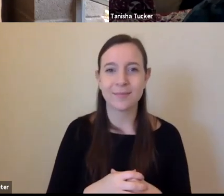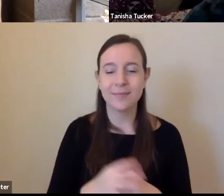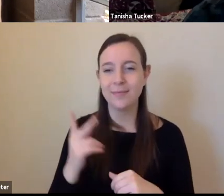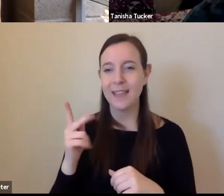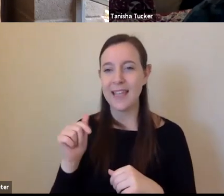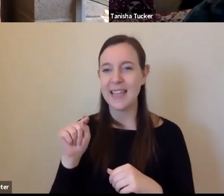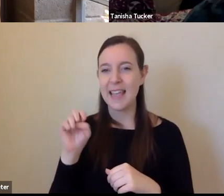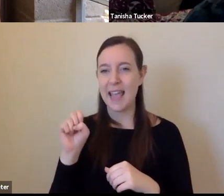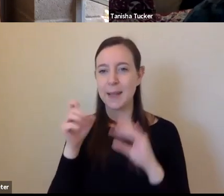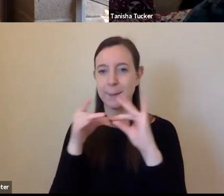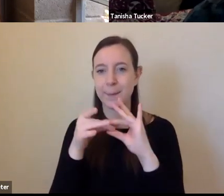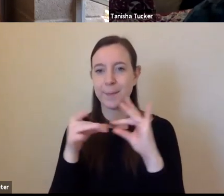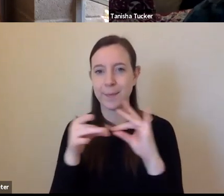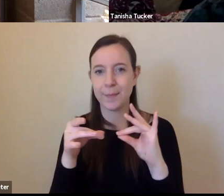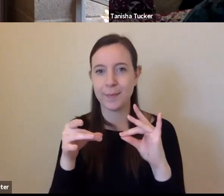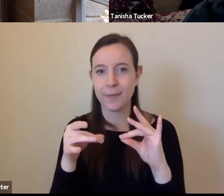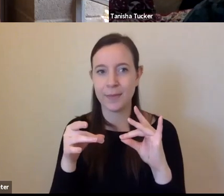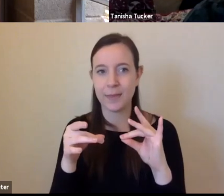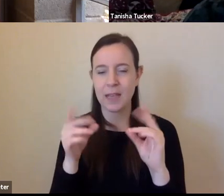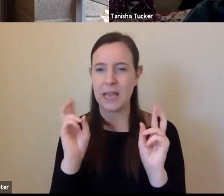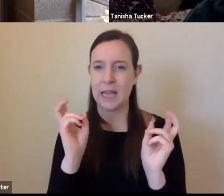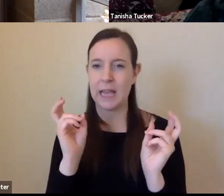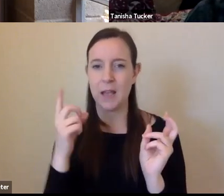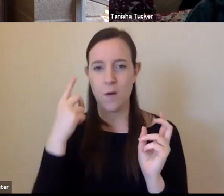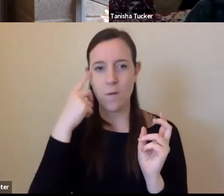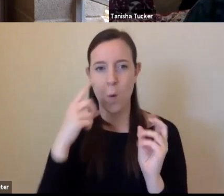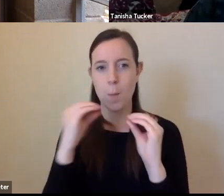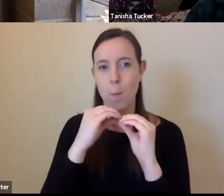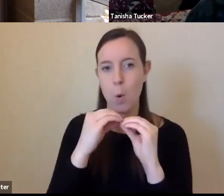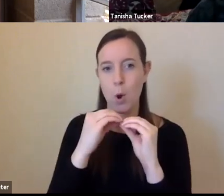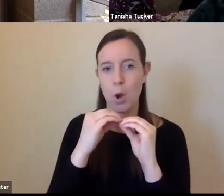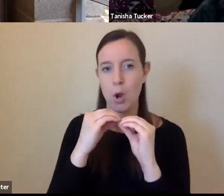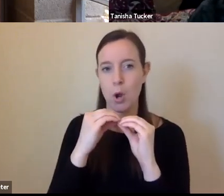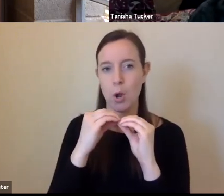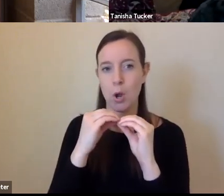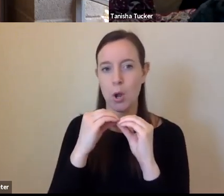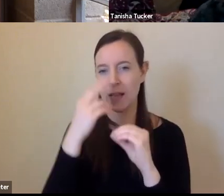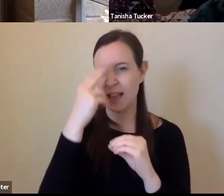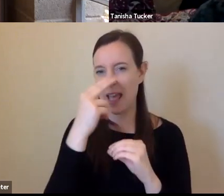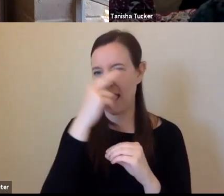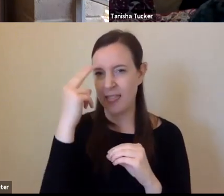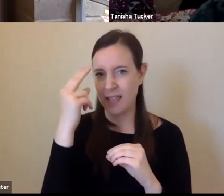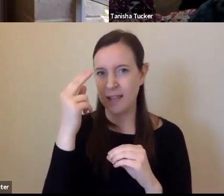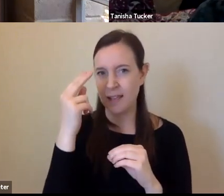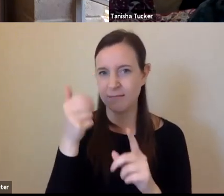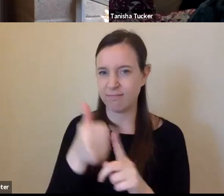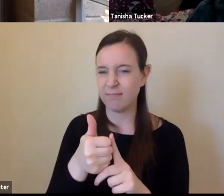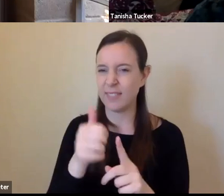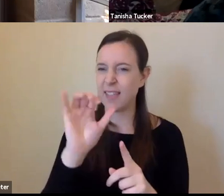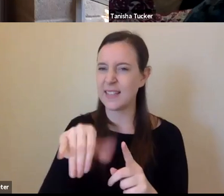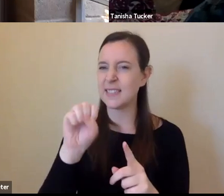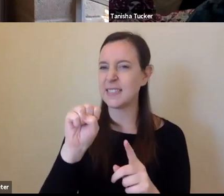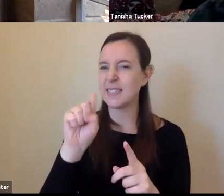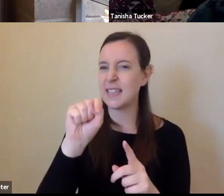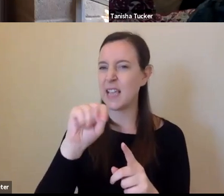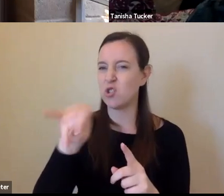is the day of Saint John the Baptist. John the Baptist, yes. That's Kate chiming in. Thank you, Kate. Yeah.